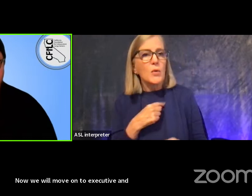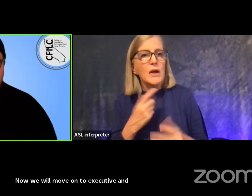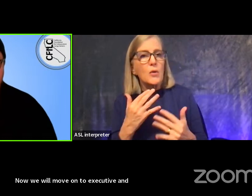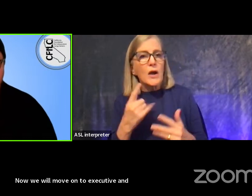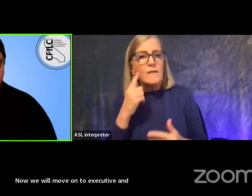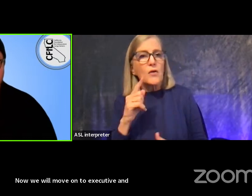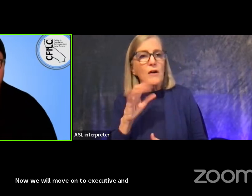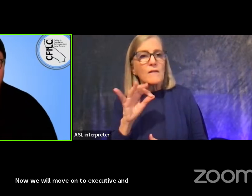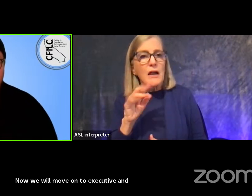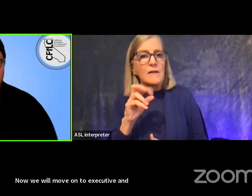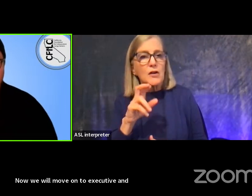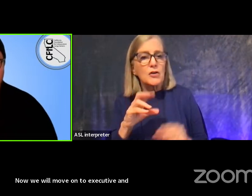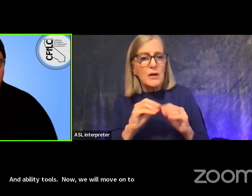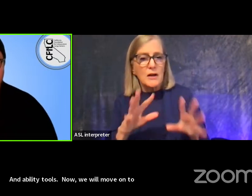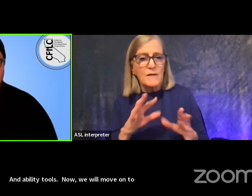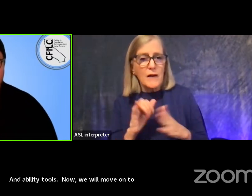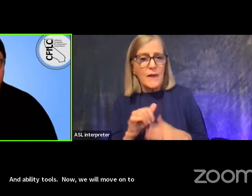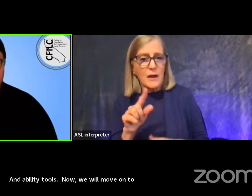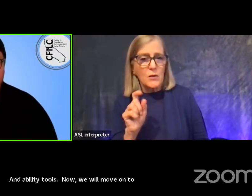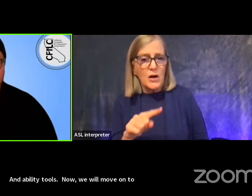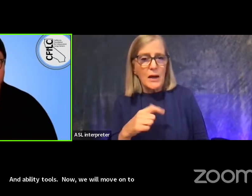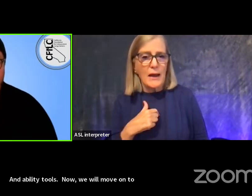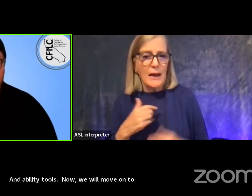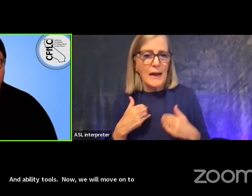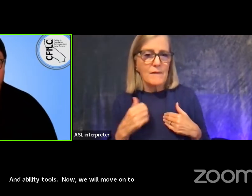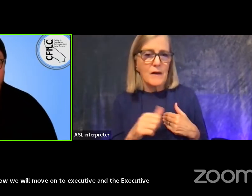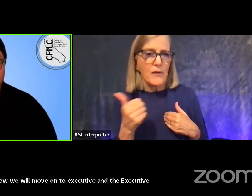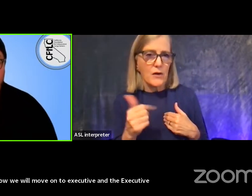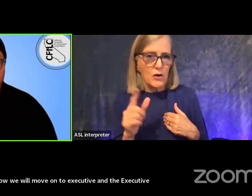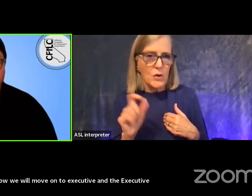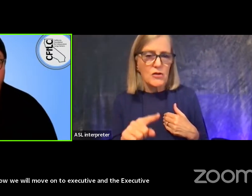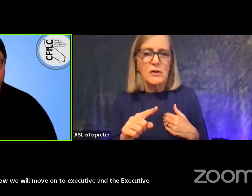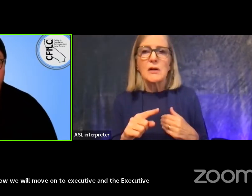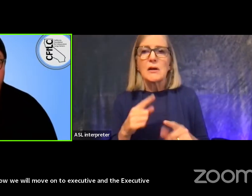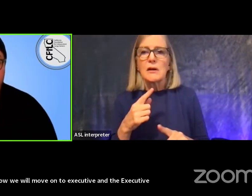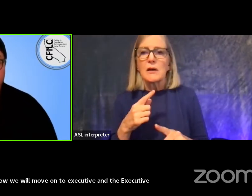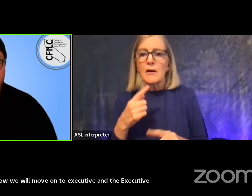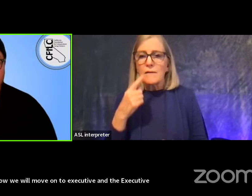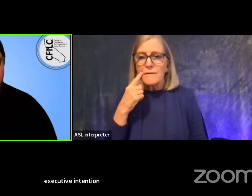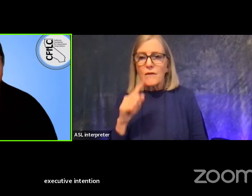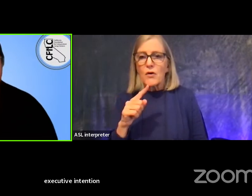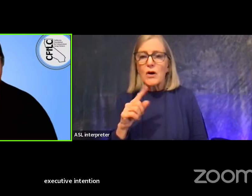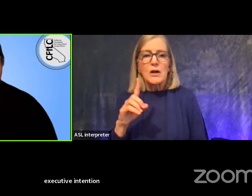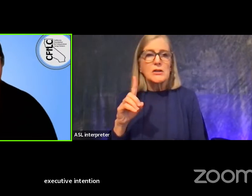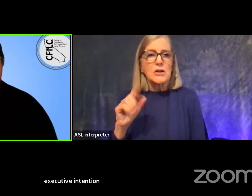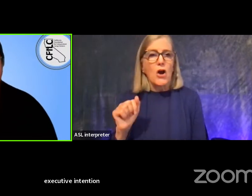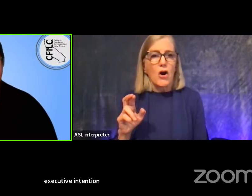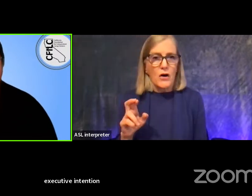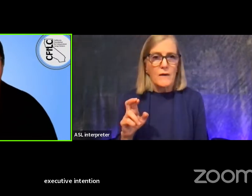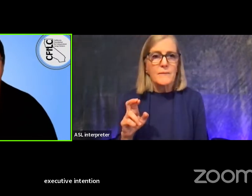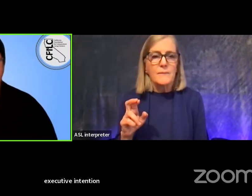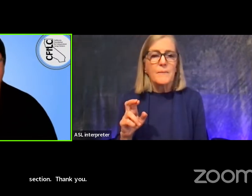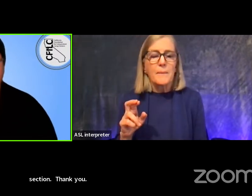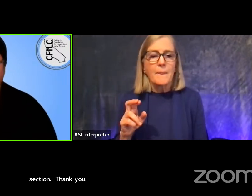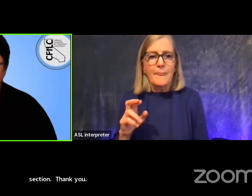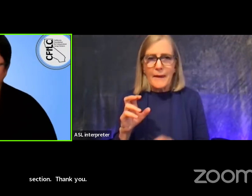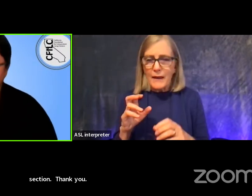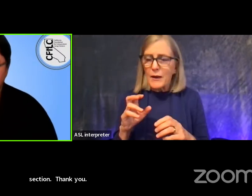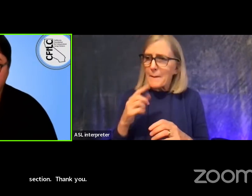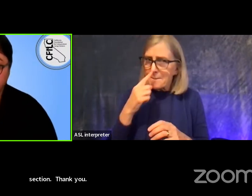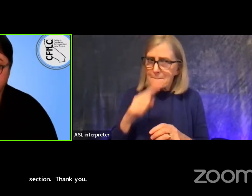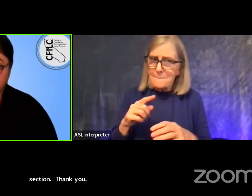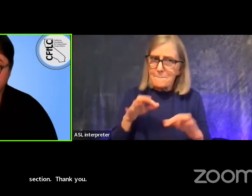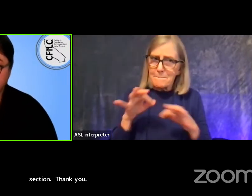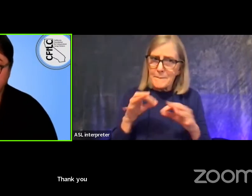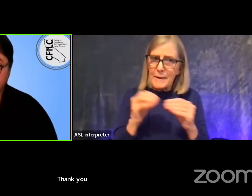clarifying their question, I have another question coming in for Dar. Can you go into more detail about